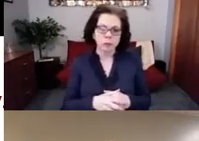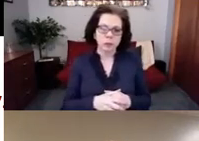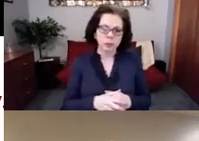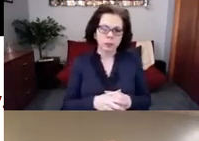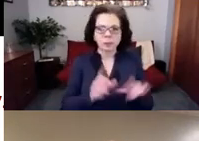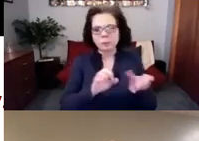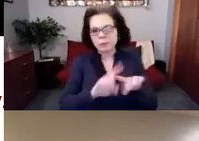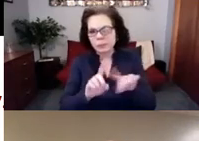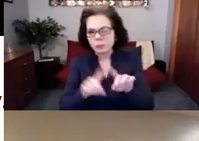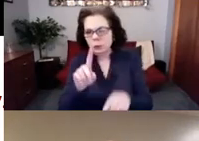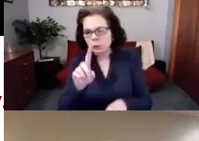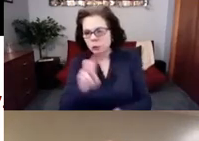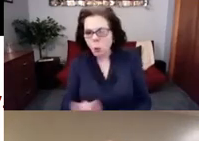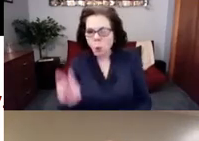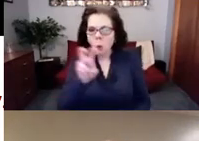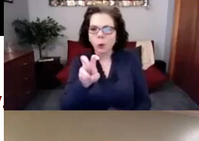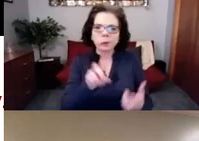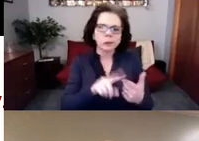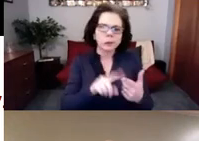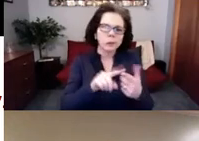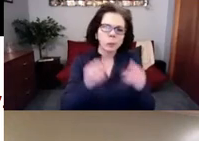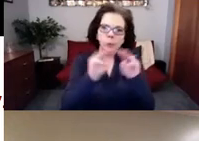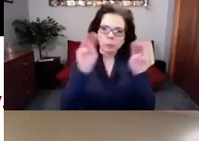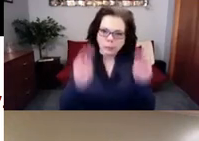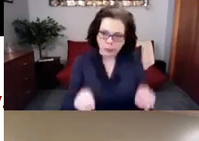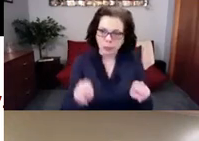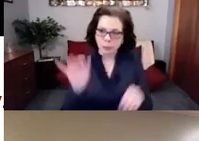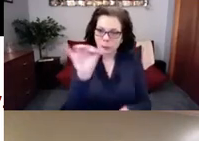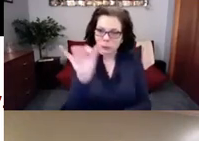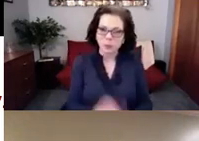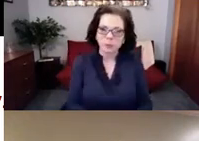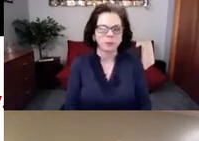some museum archives.